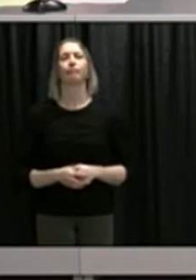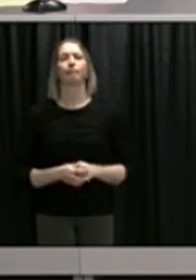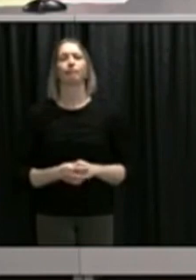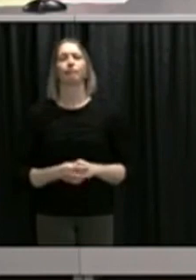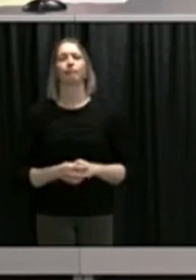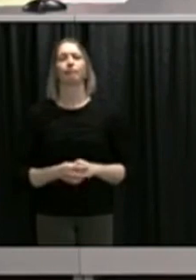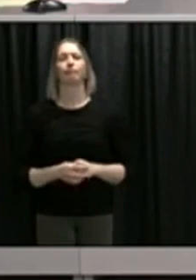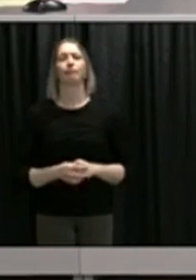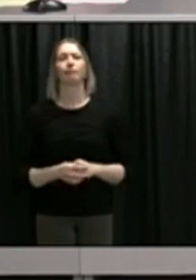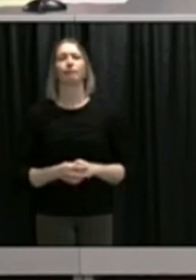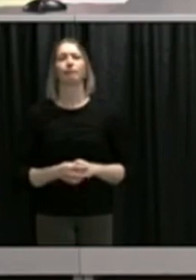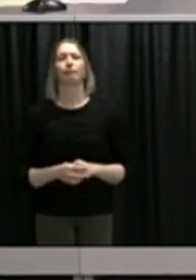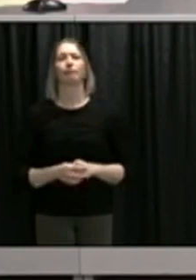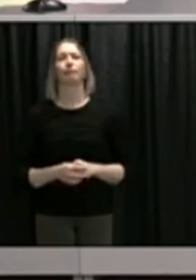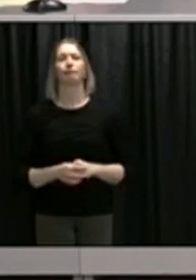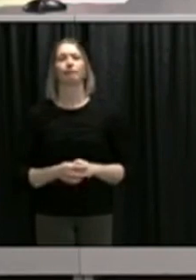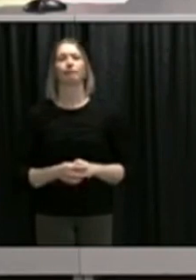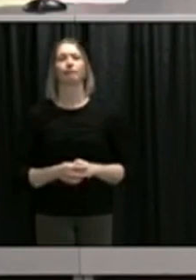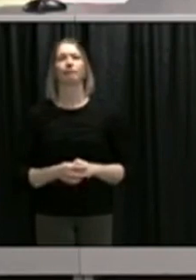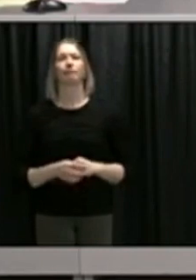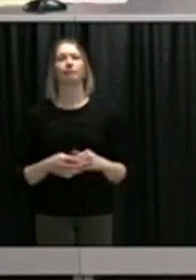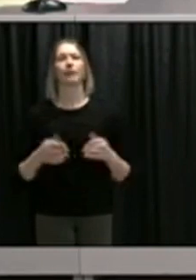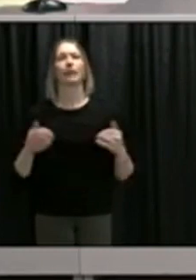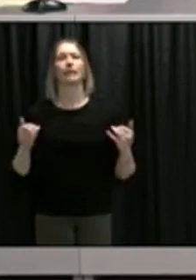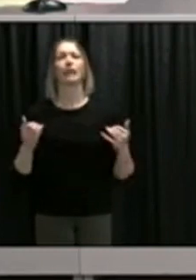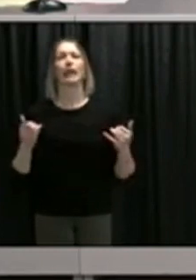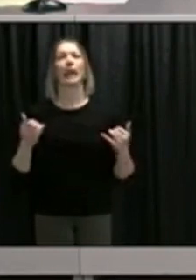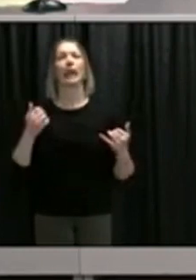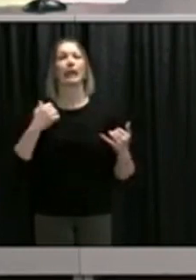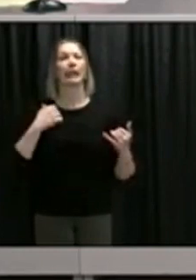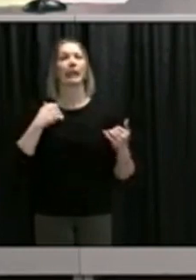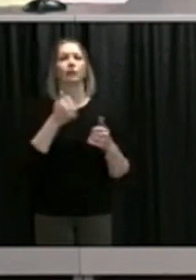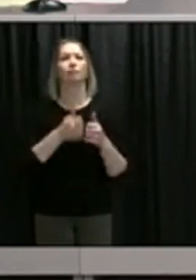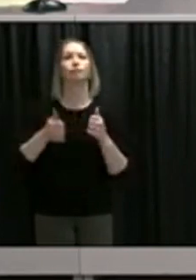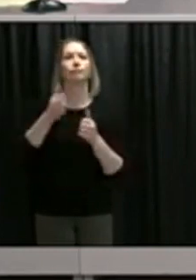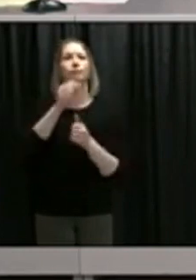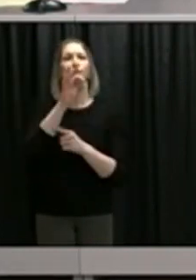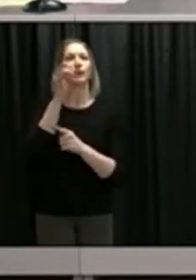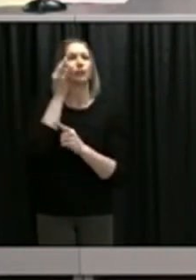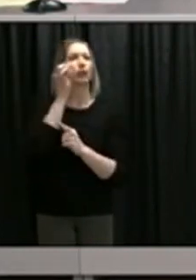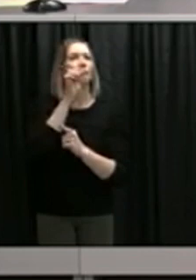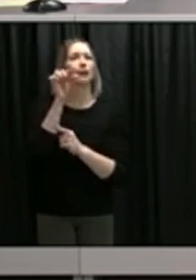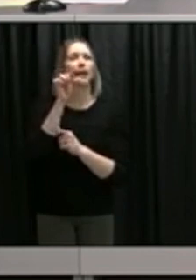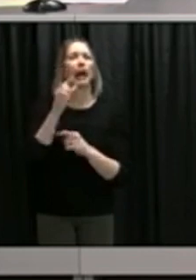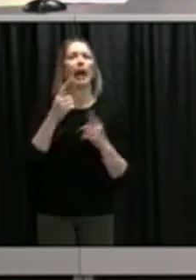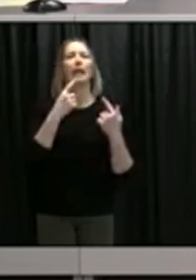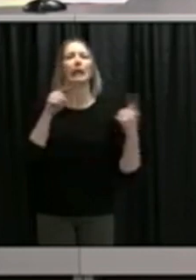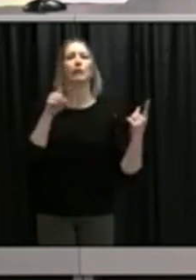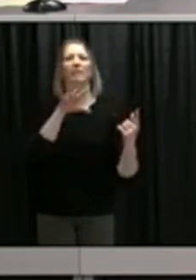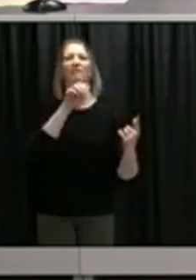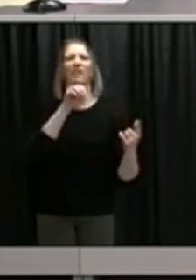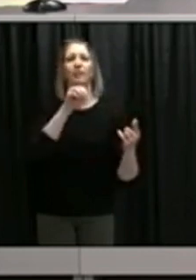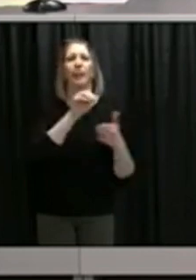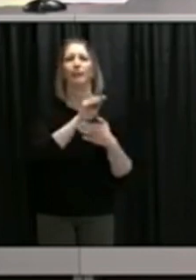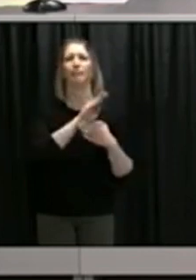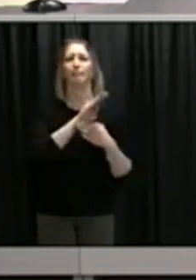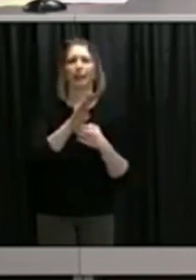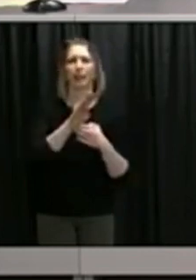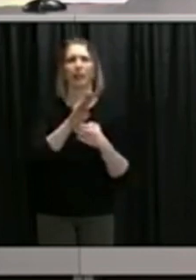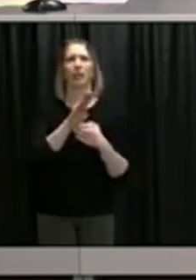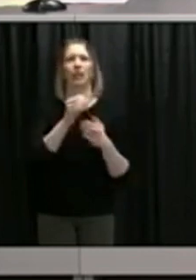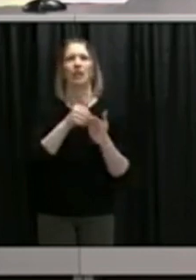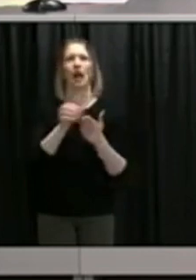Today, the Bank of Canada announced a new $50 billion program to help provincial governments with borrowing. Is the province looking to take advantage of